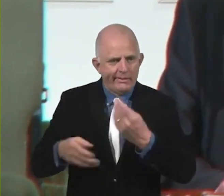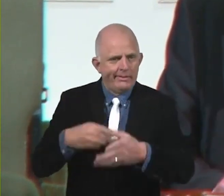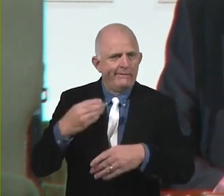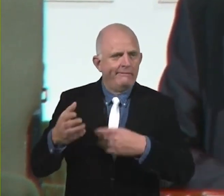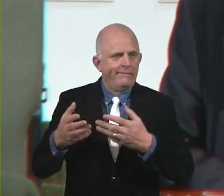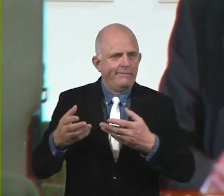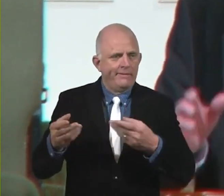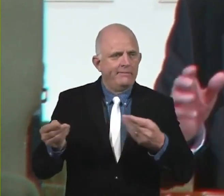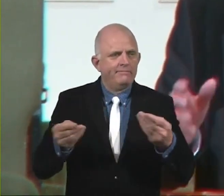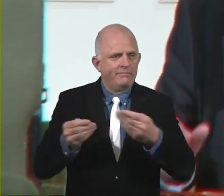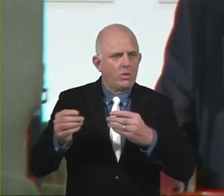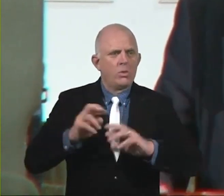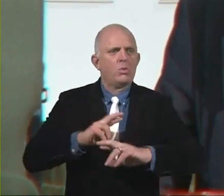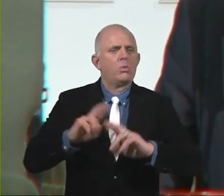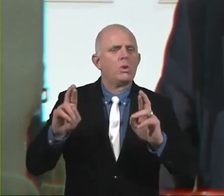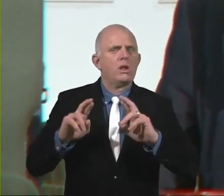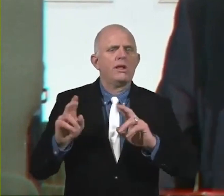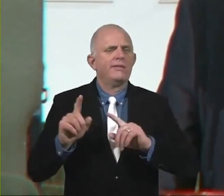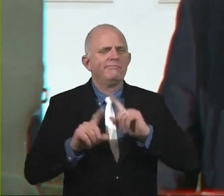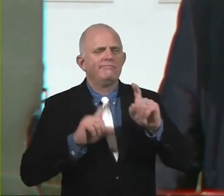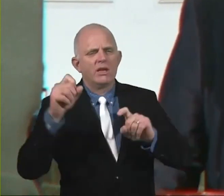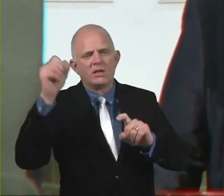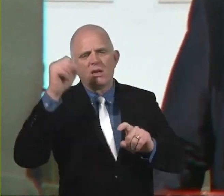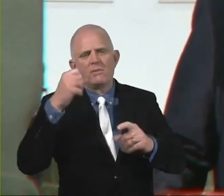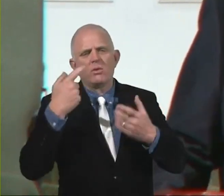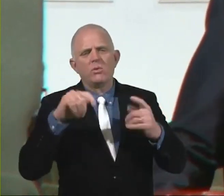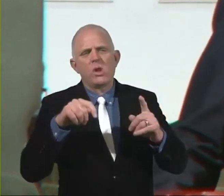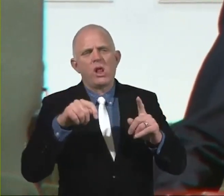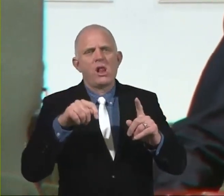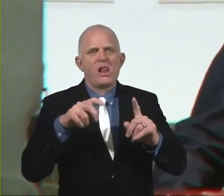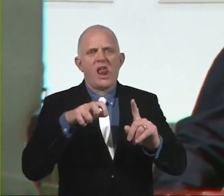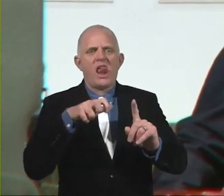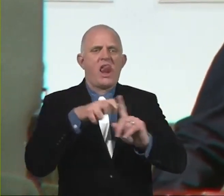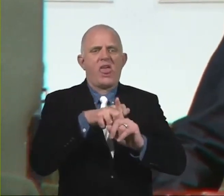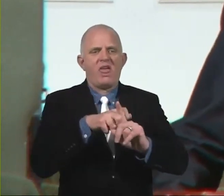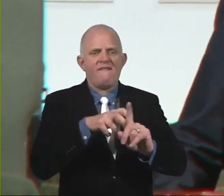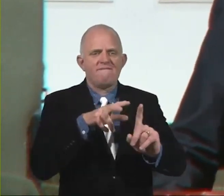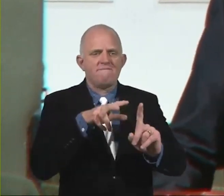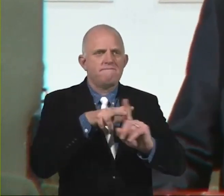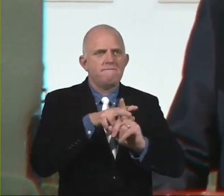ask Solomon, and she was going to stump him, and she came, and she